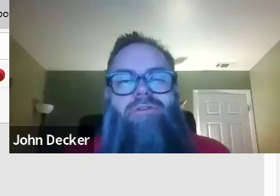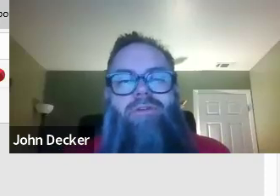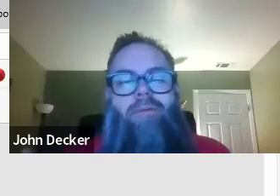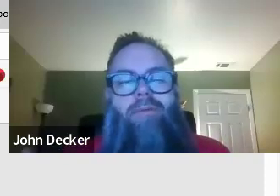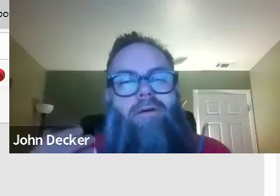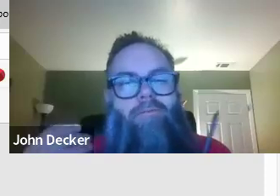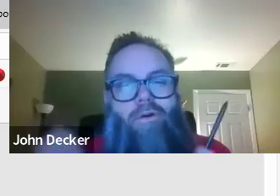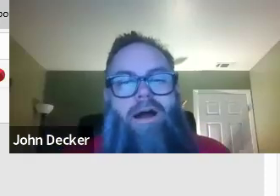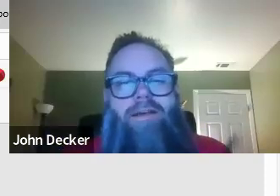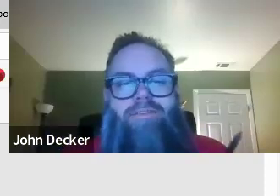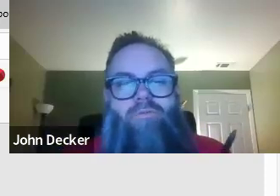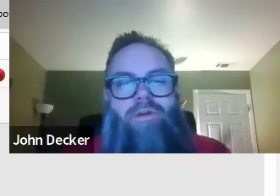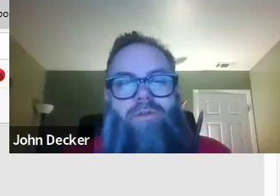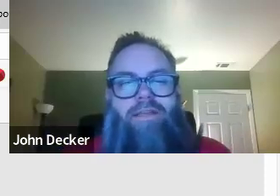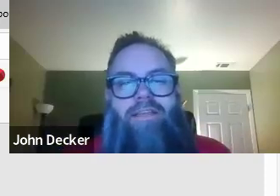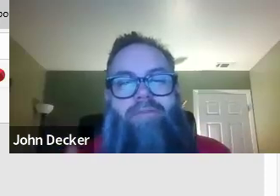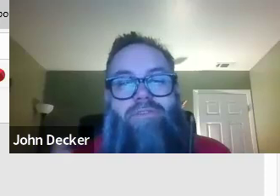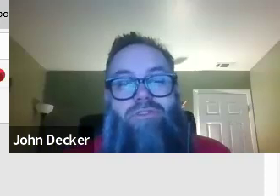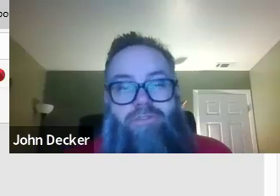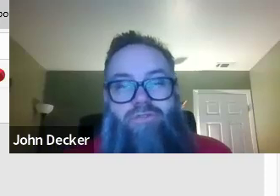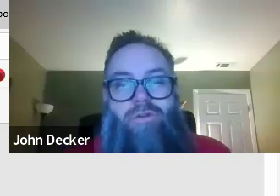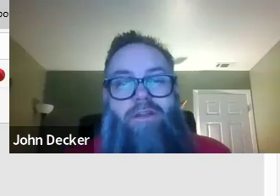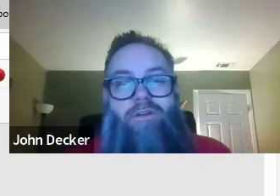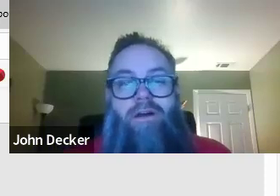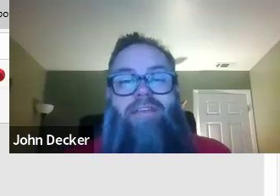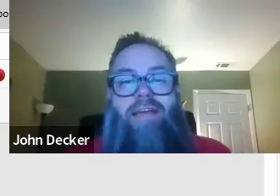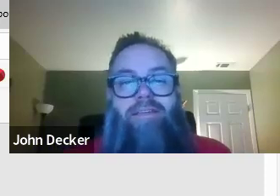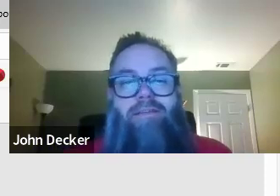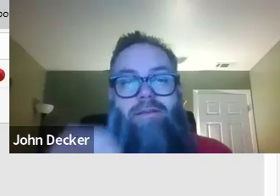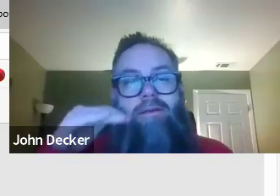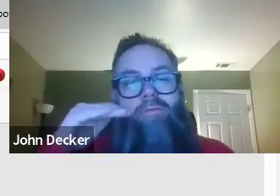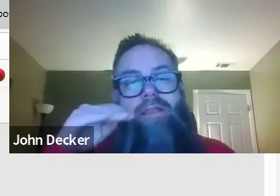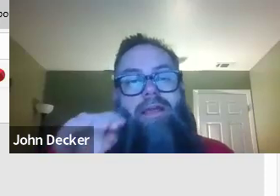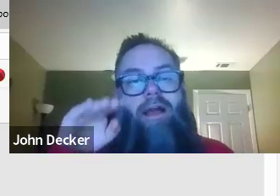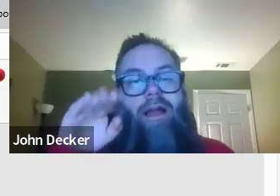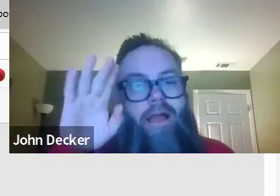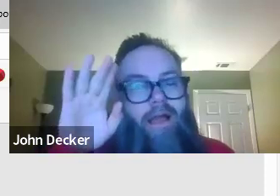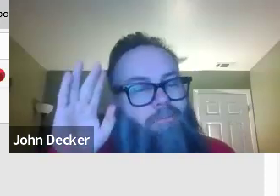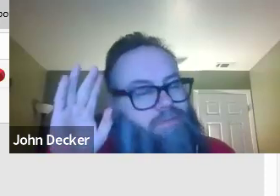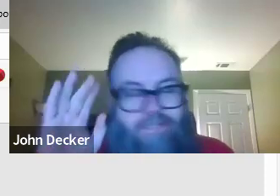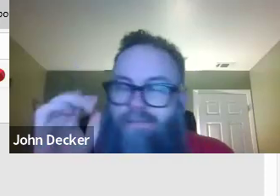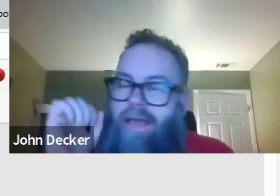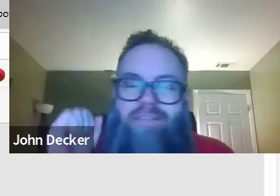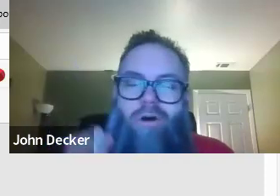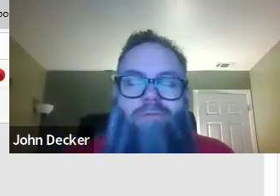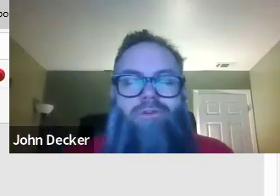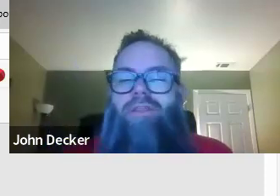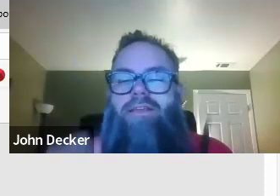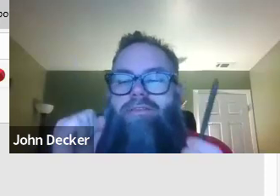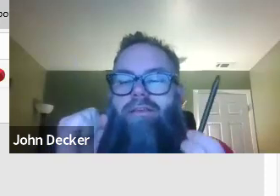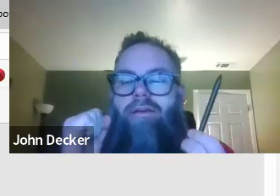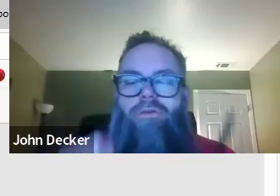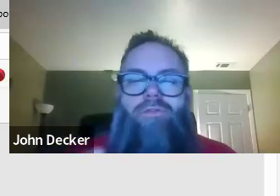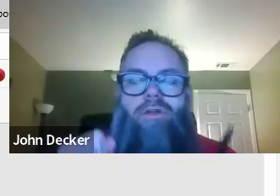issue. For us, we really need to have the service coordinator contacted. I would just ask all